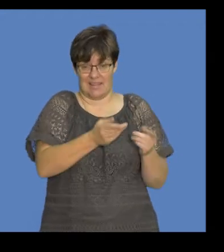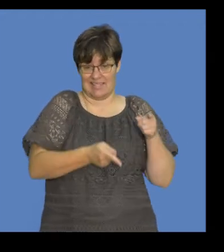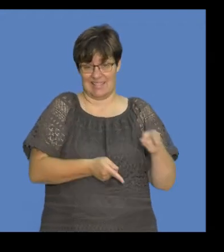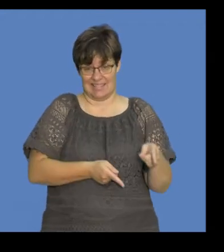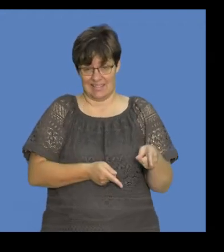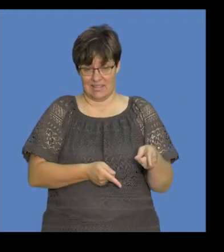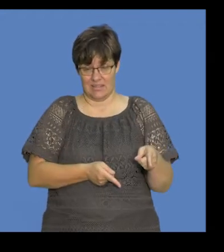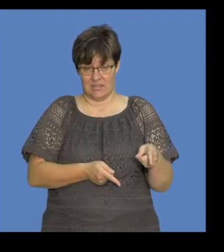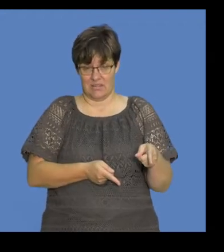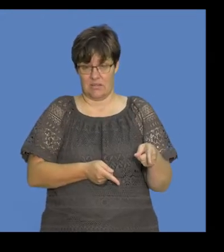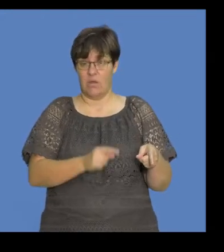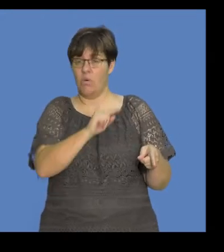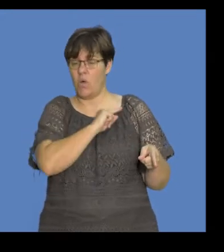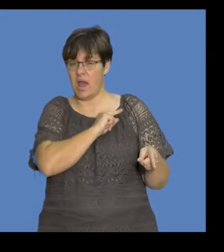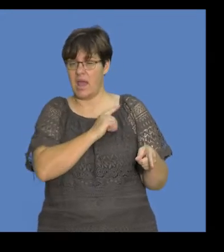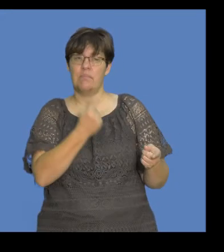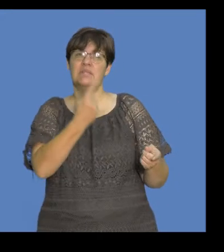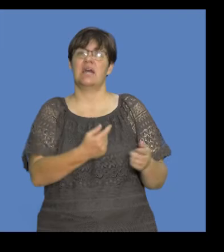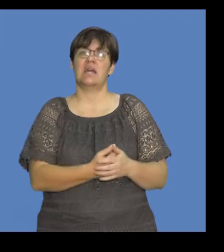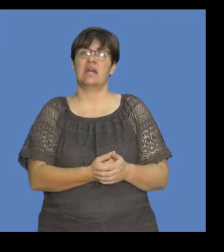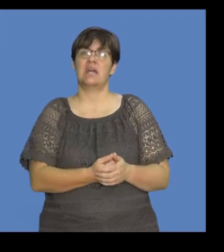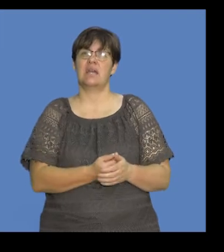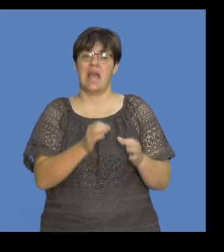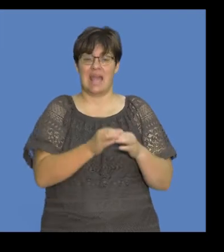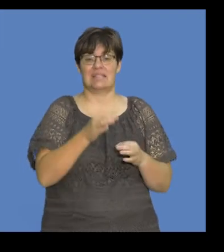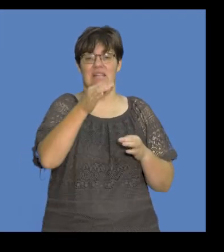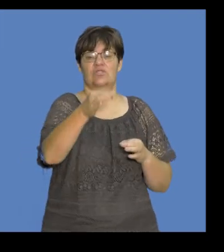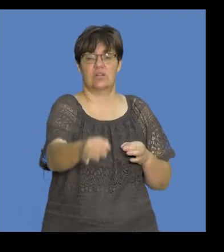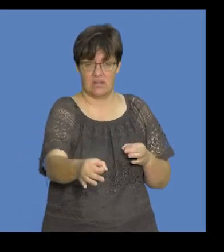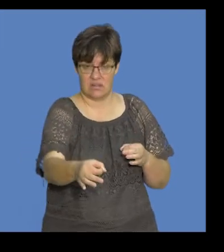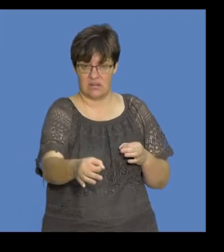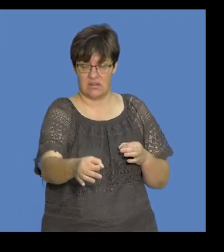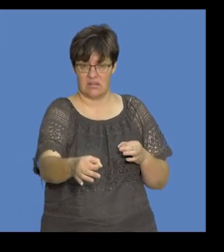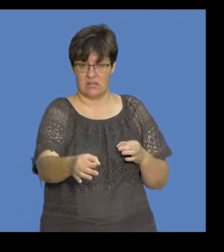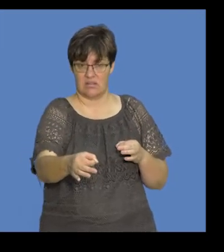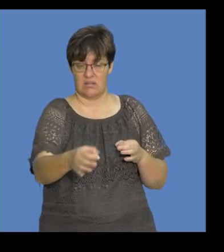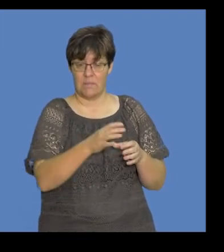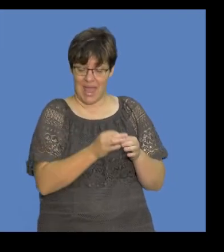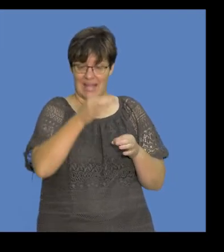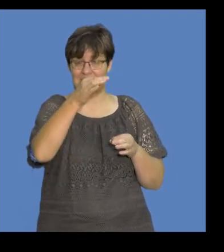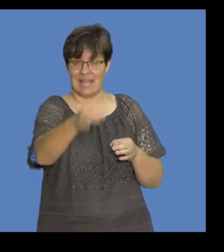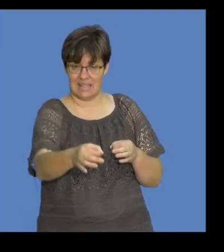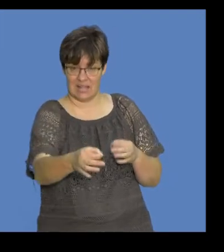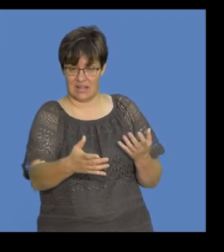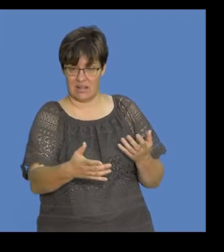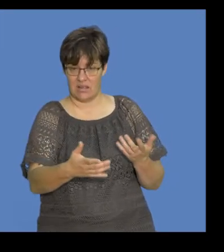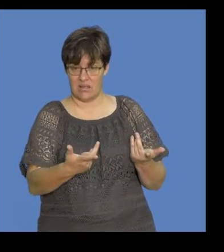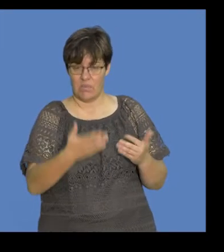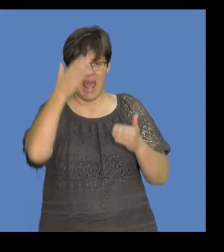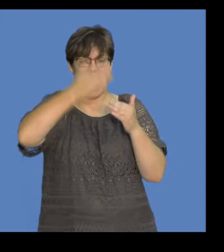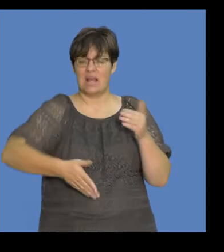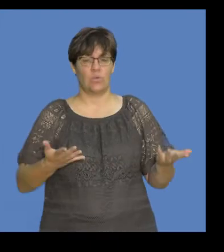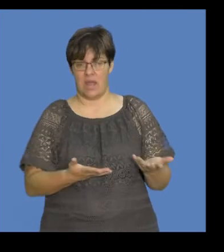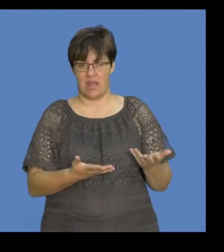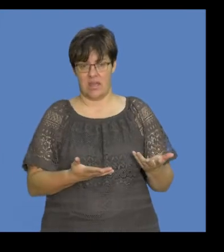bank statement. Because remember, if I say it's an extension, so if I'm extending a room, wherever the room ends,